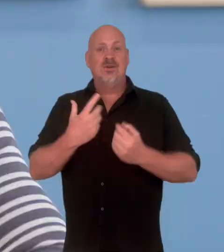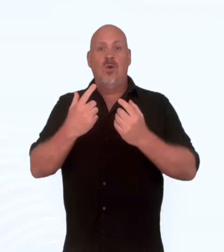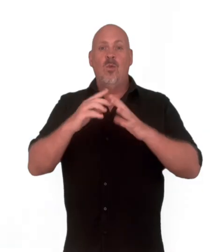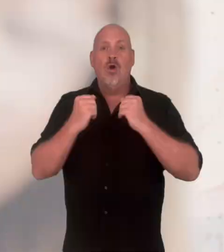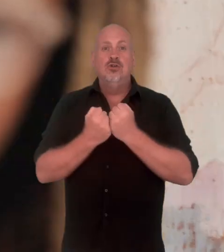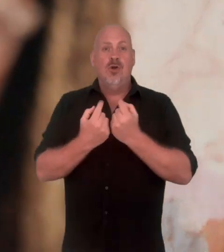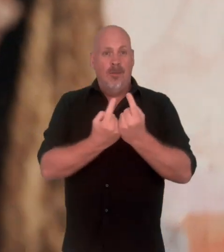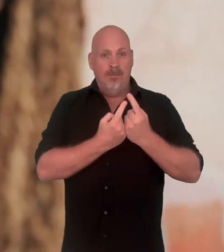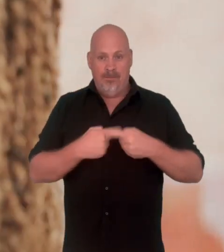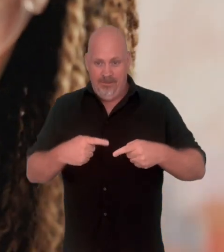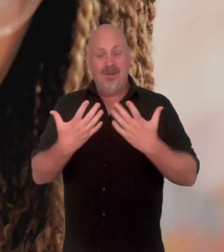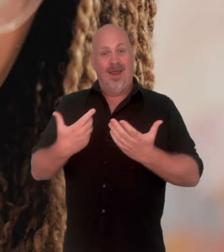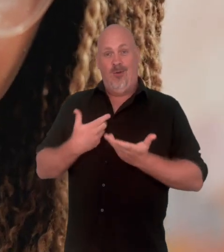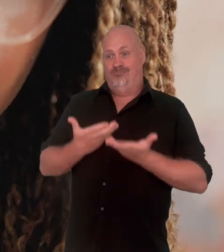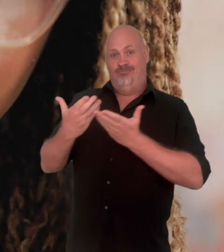Nengi.